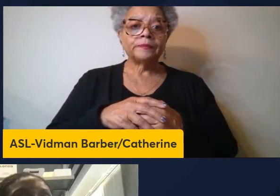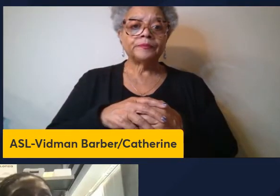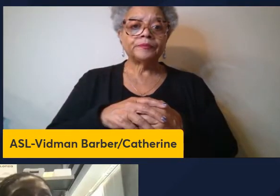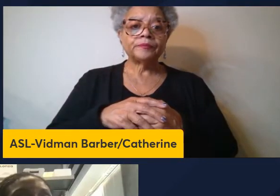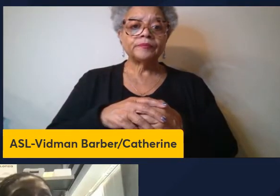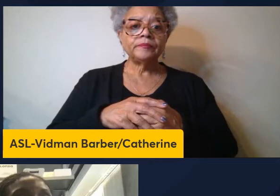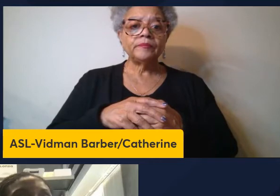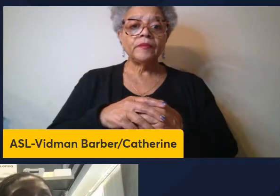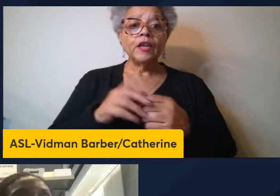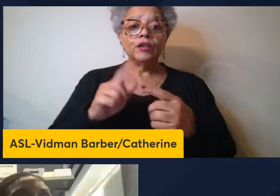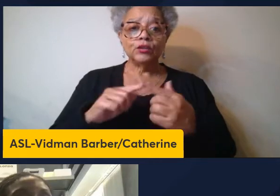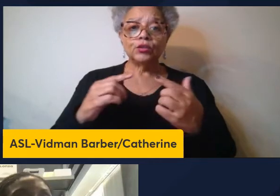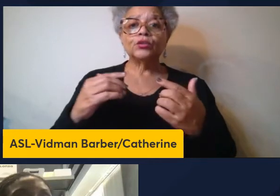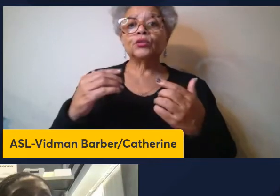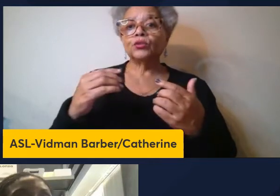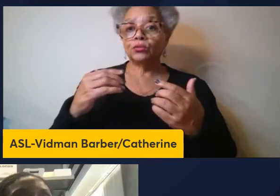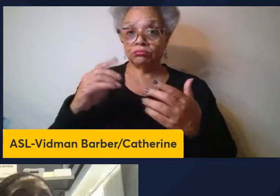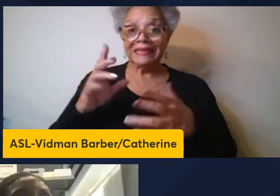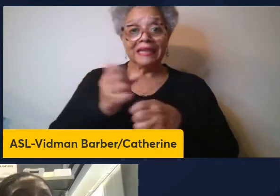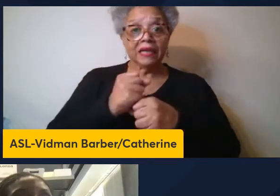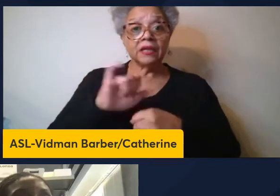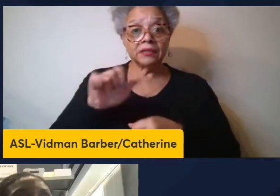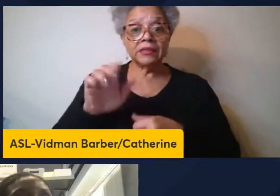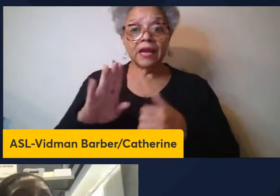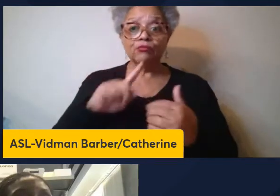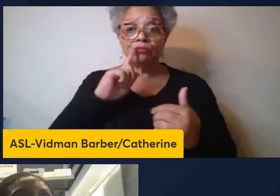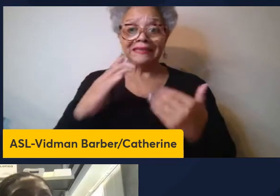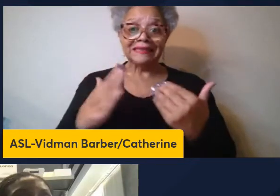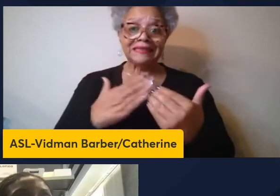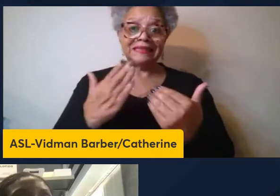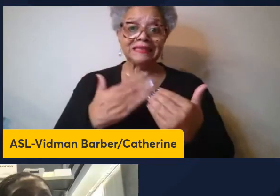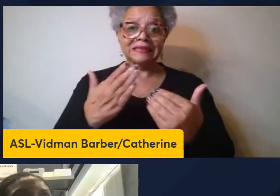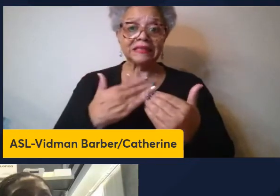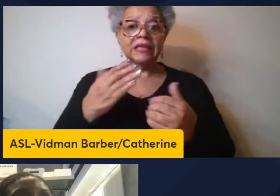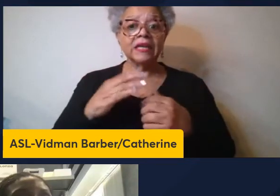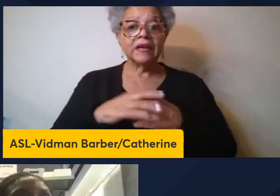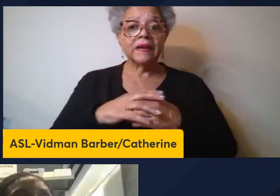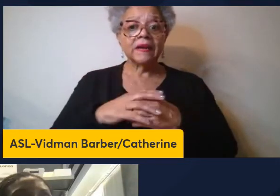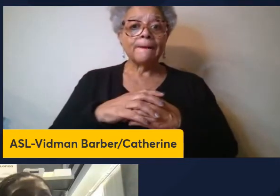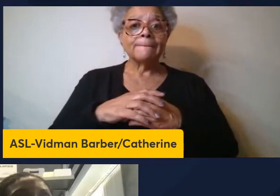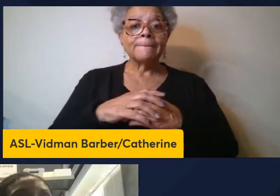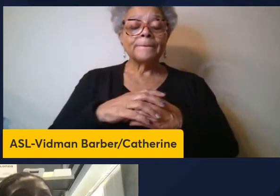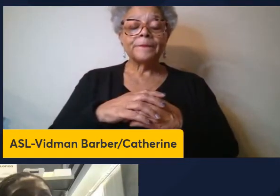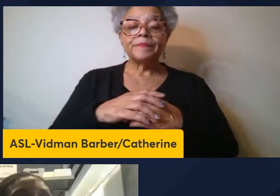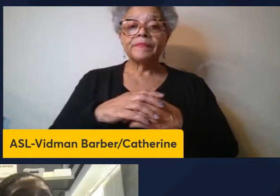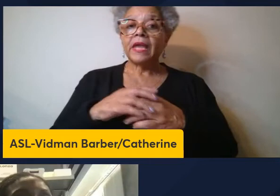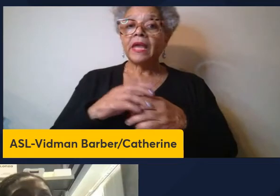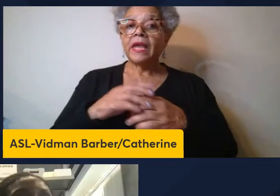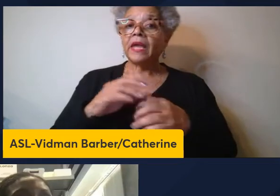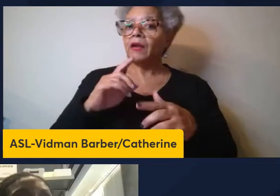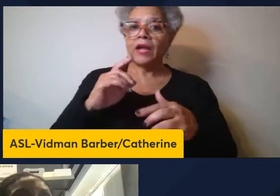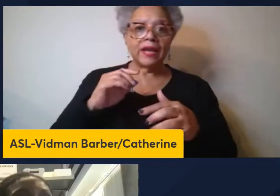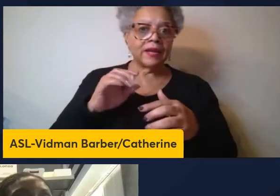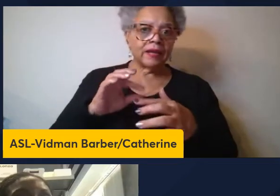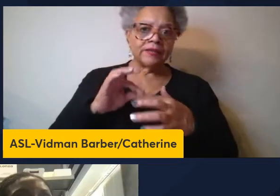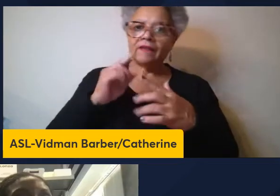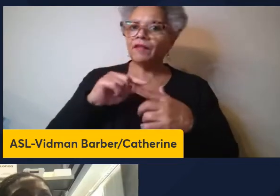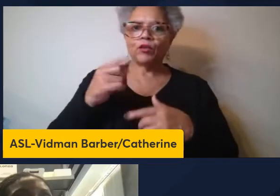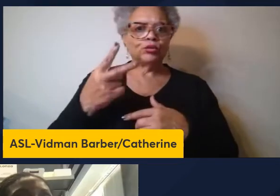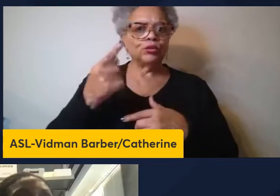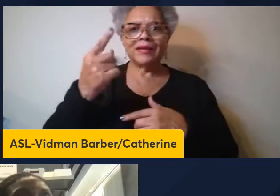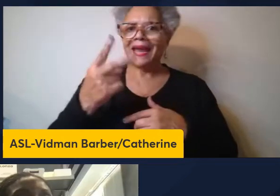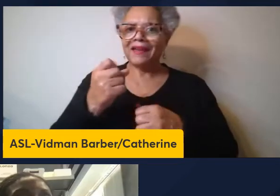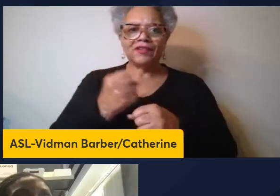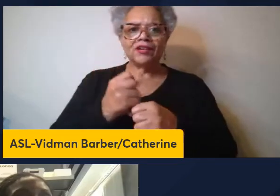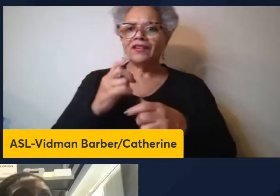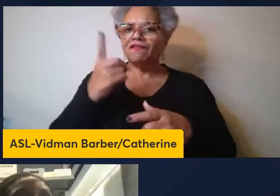to land a job fairly easily than it happened for me with those 2.5 years where I was struggling to like get anybody to